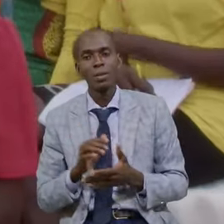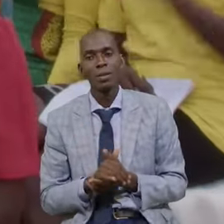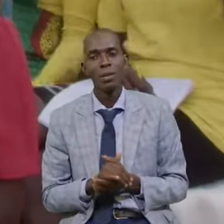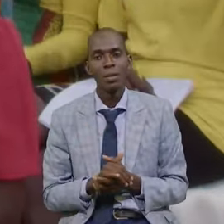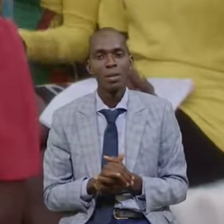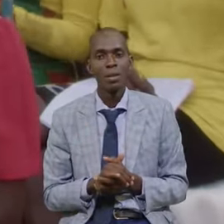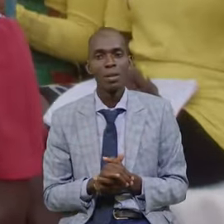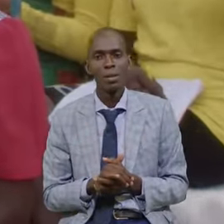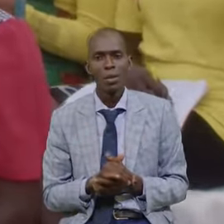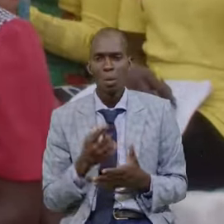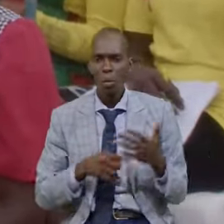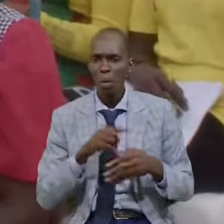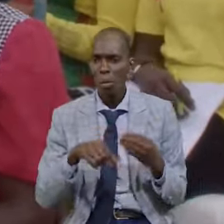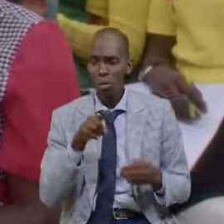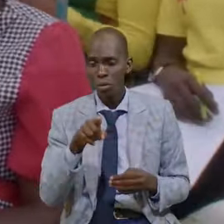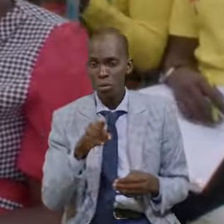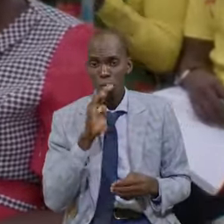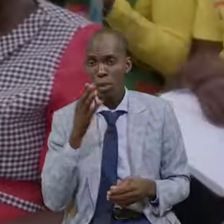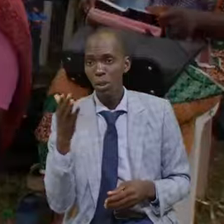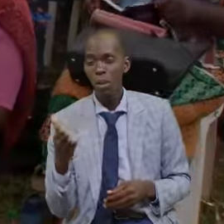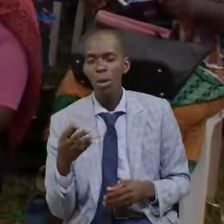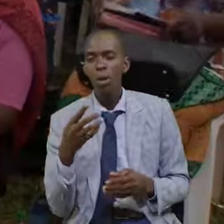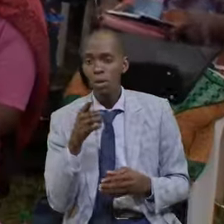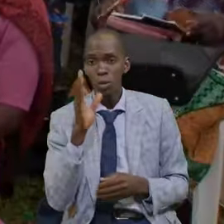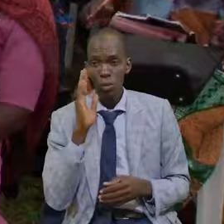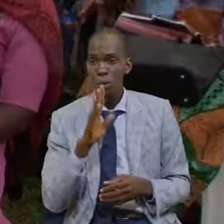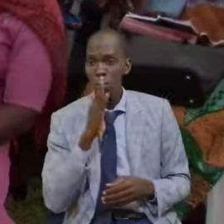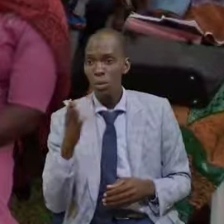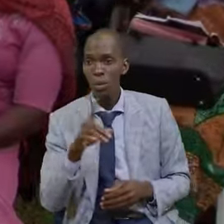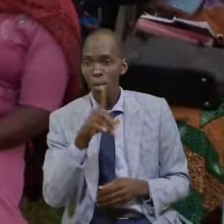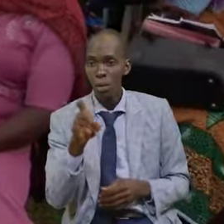How about you? How about you?